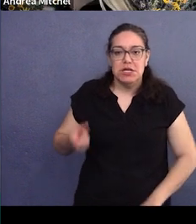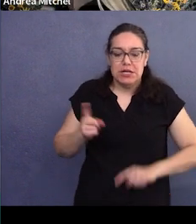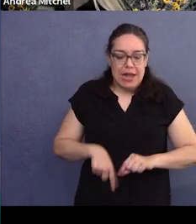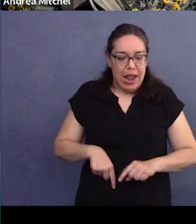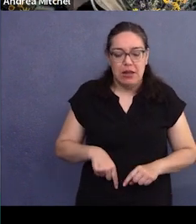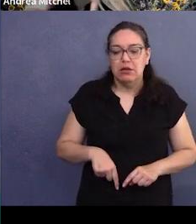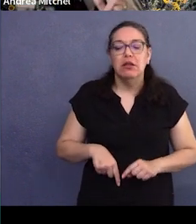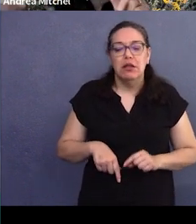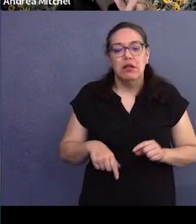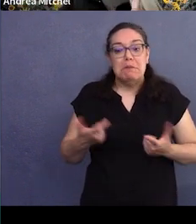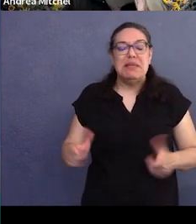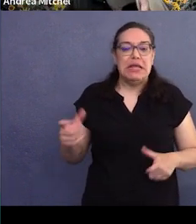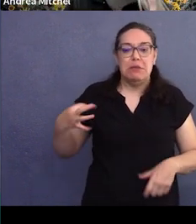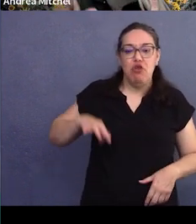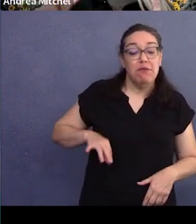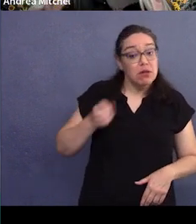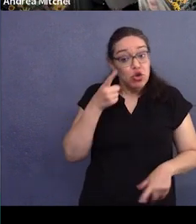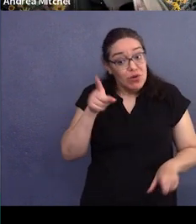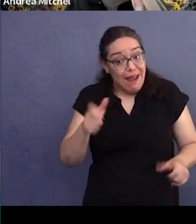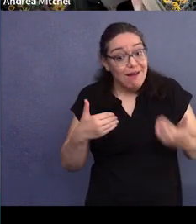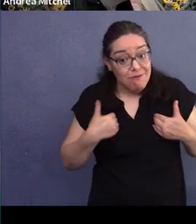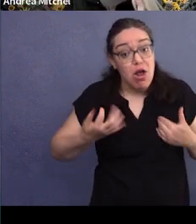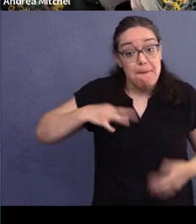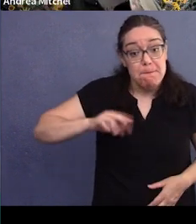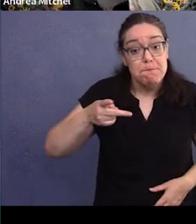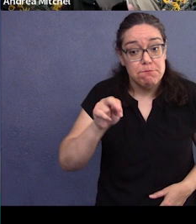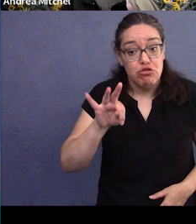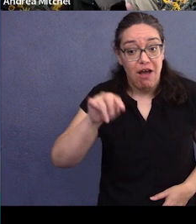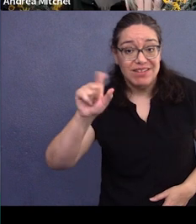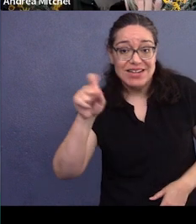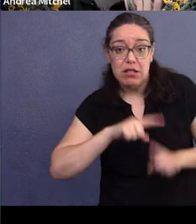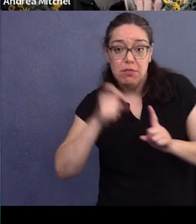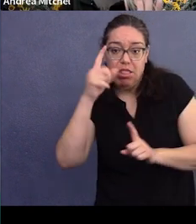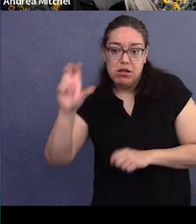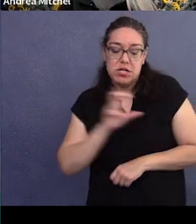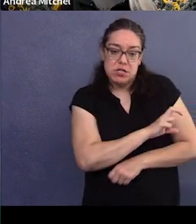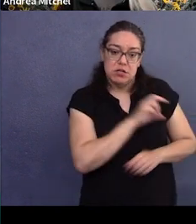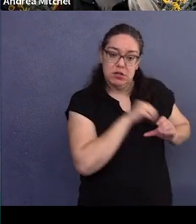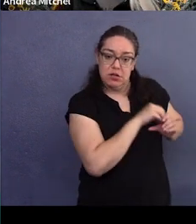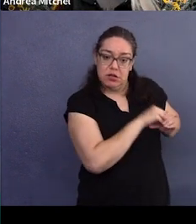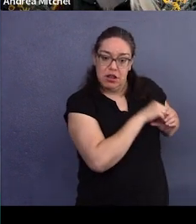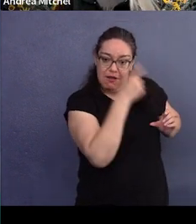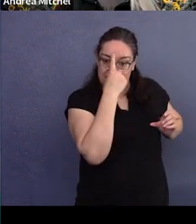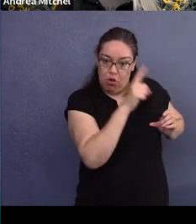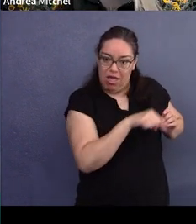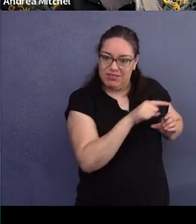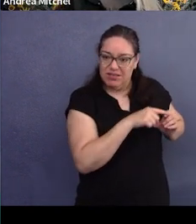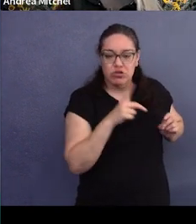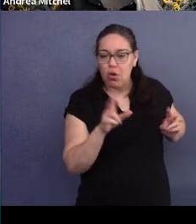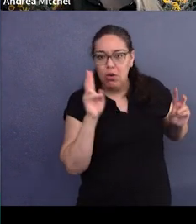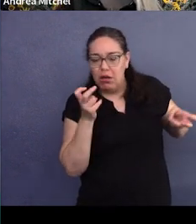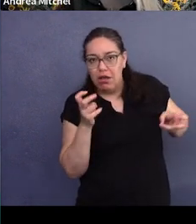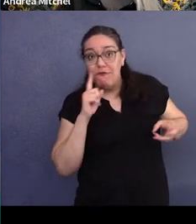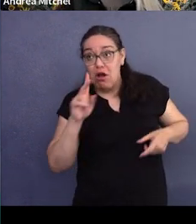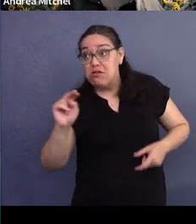a profit, but then it goes into the rainy day fund. So it's not necessarily profit in nonprofits. That makes sense. I will